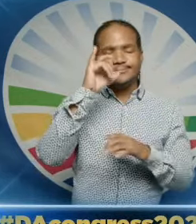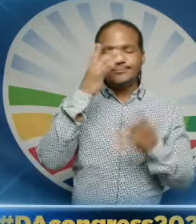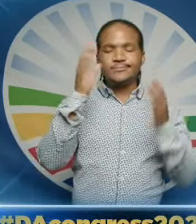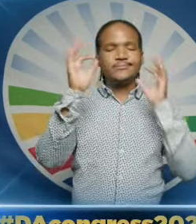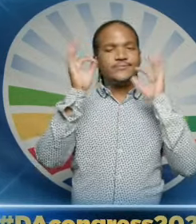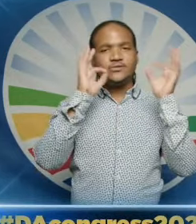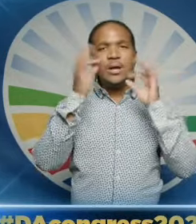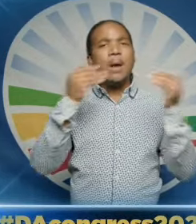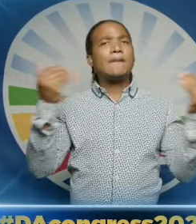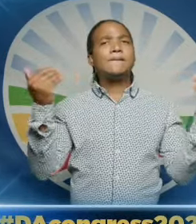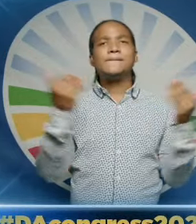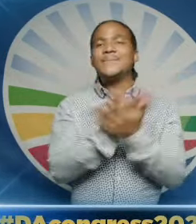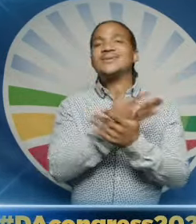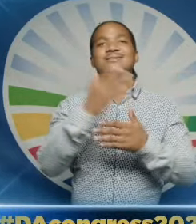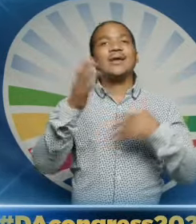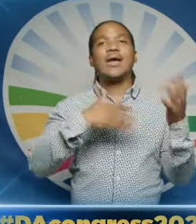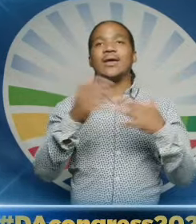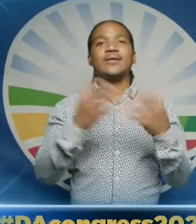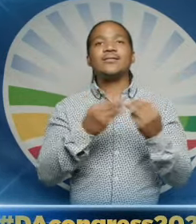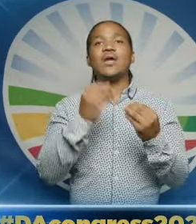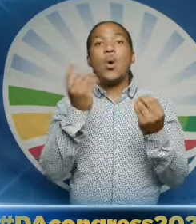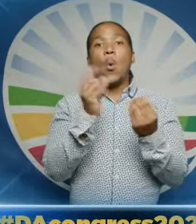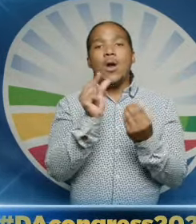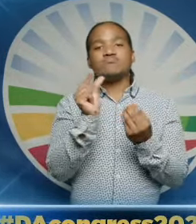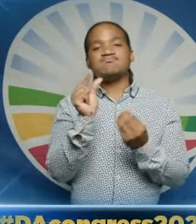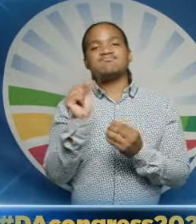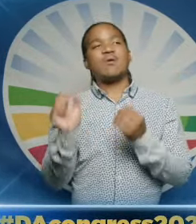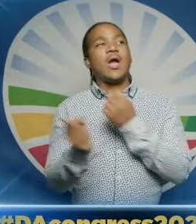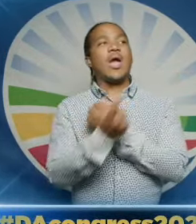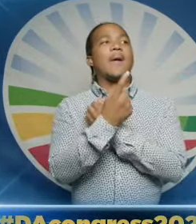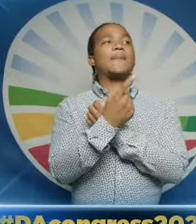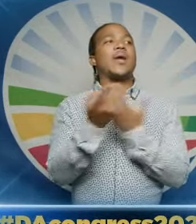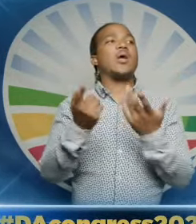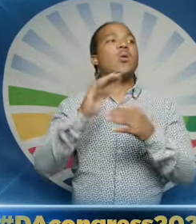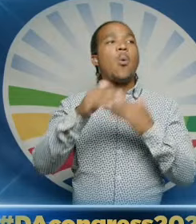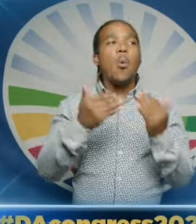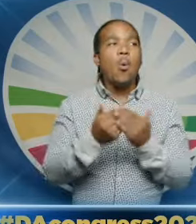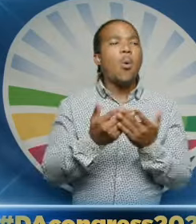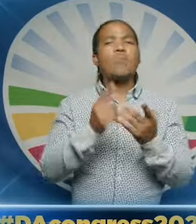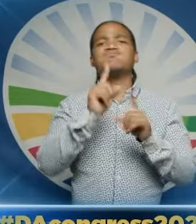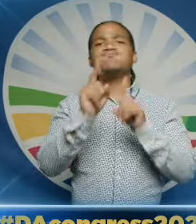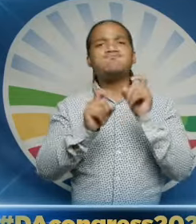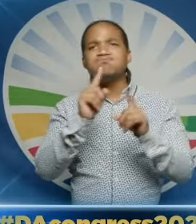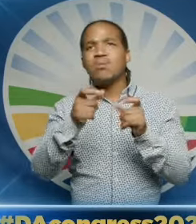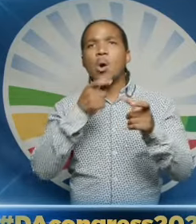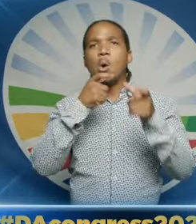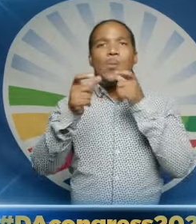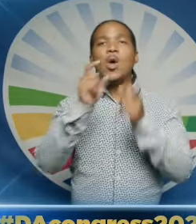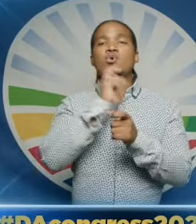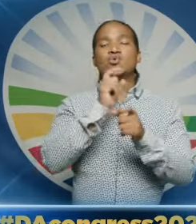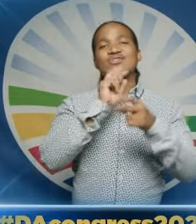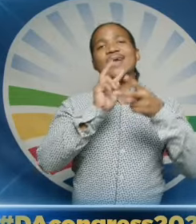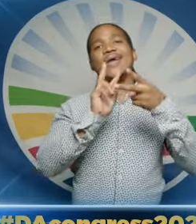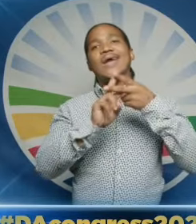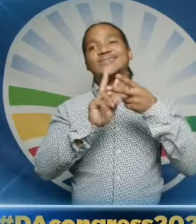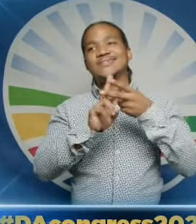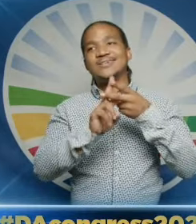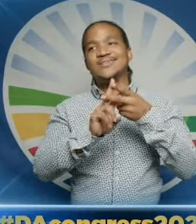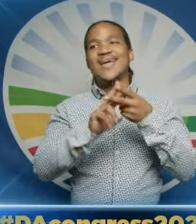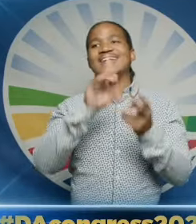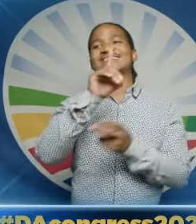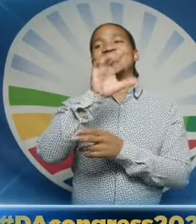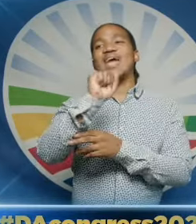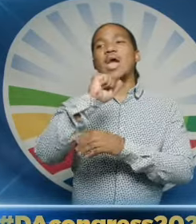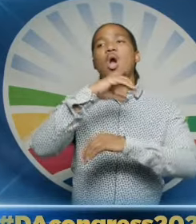don't miss out on any of the action coming up next. Share your thoughts, ask your questions by using the hashtag DA